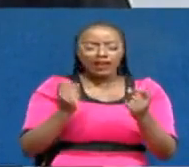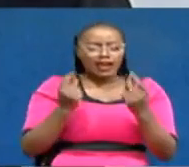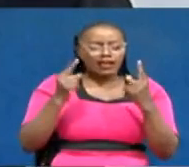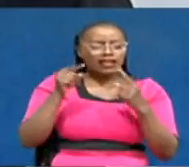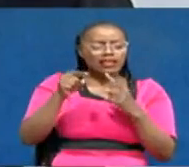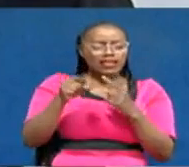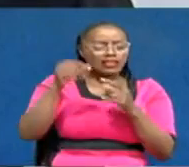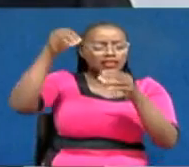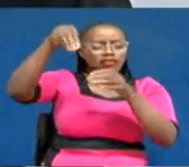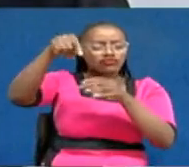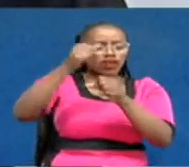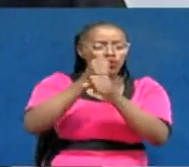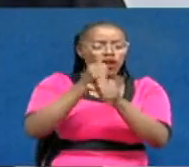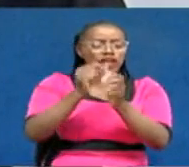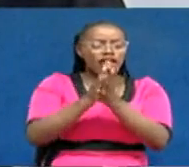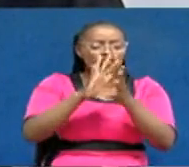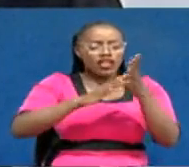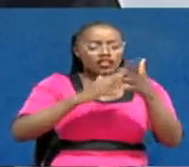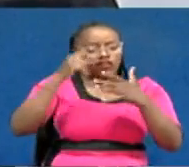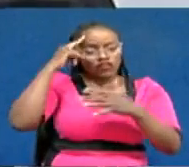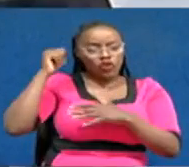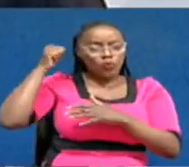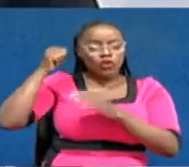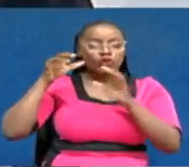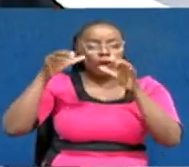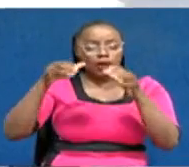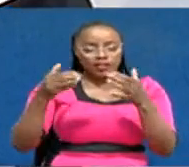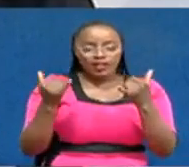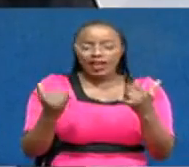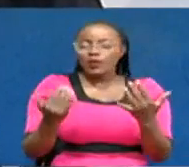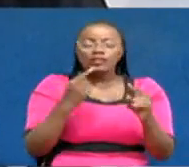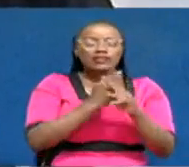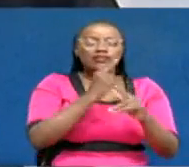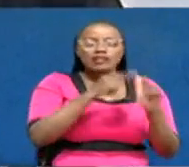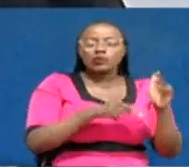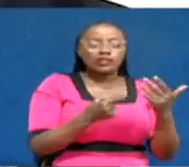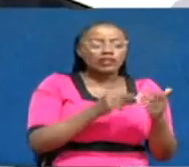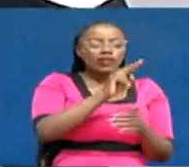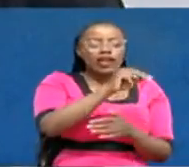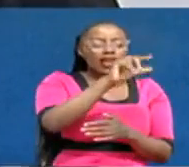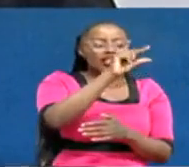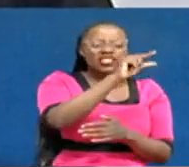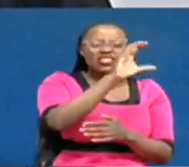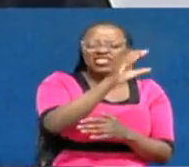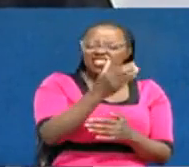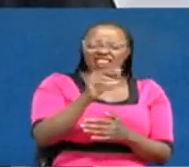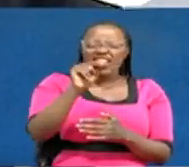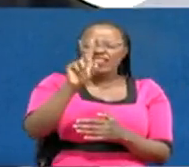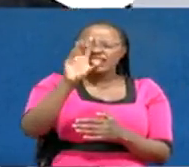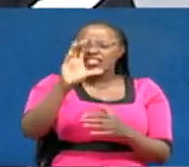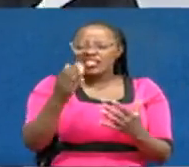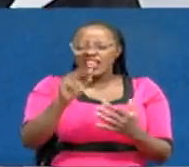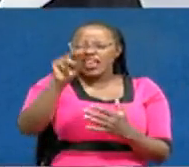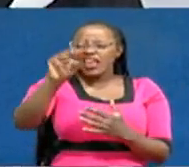of the inner workings and structure of political parties. So what's the difference between the NGC, the NDC,